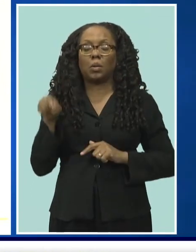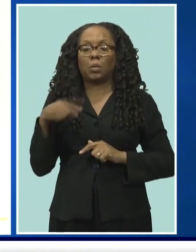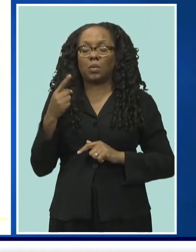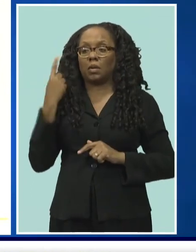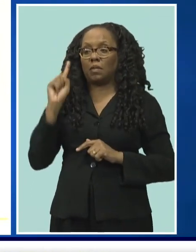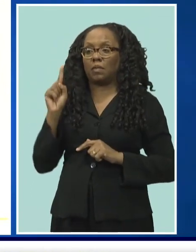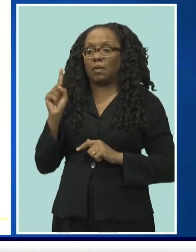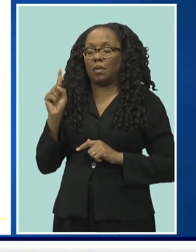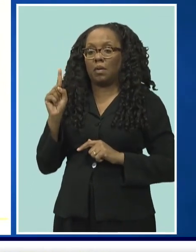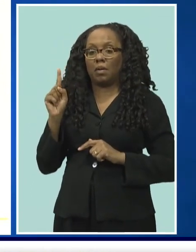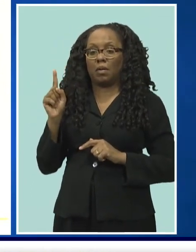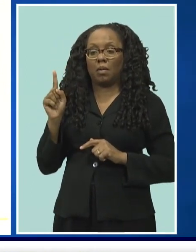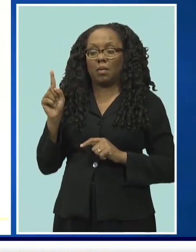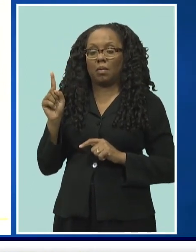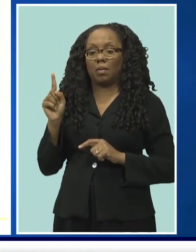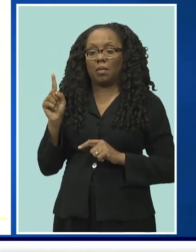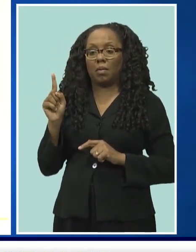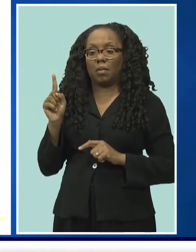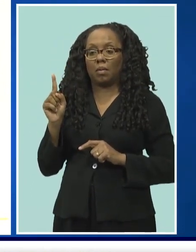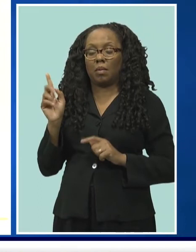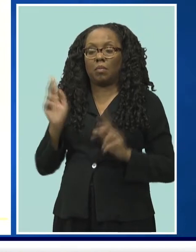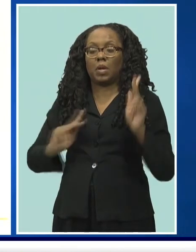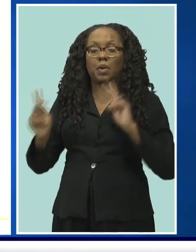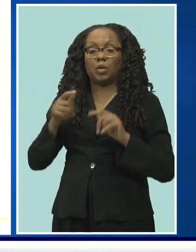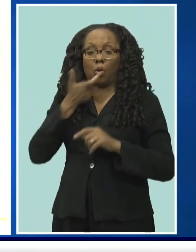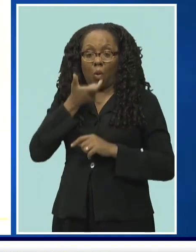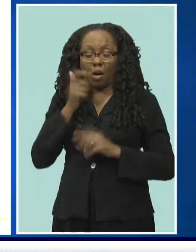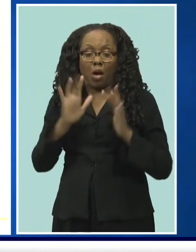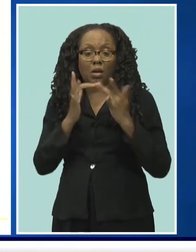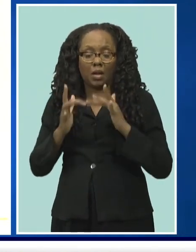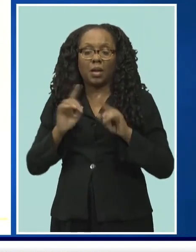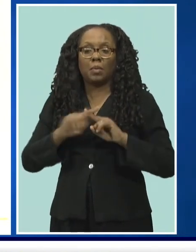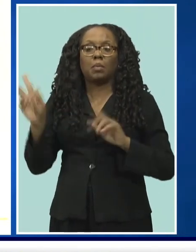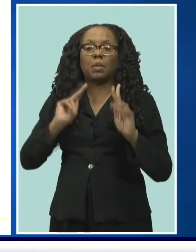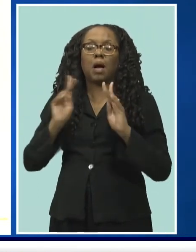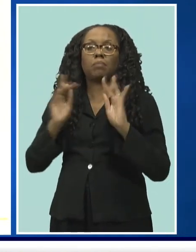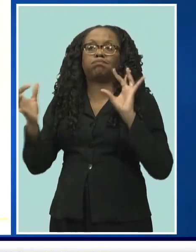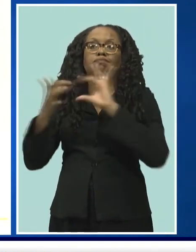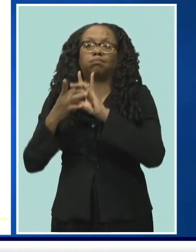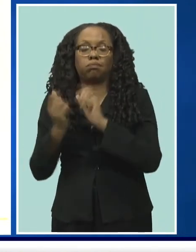but to Africa, promoting the artist's material in both established